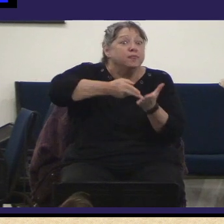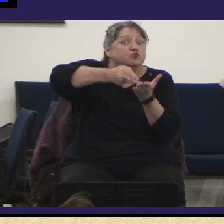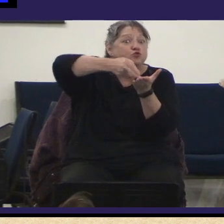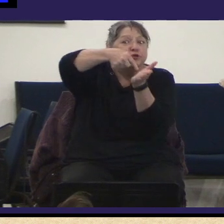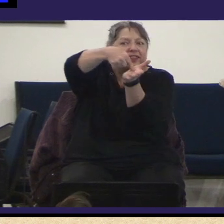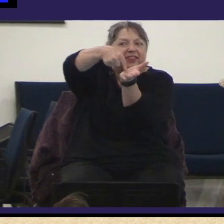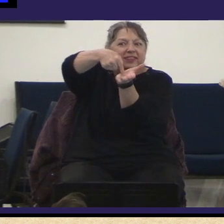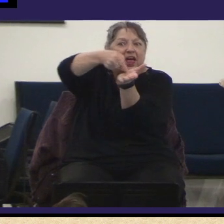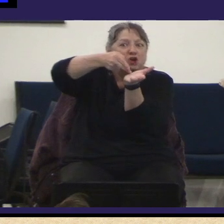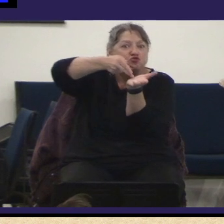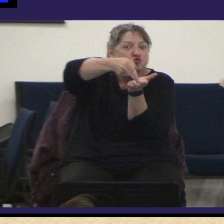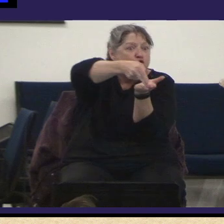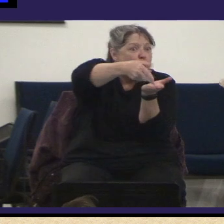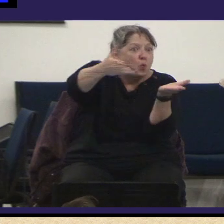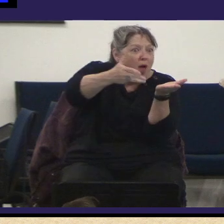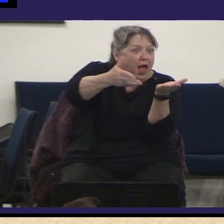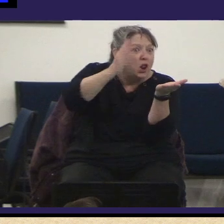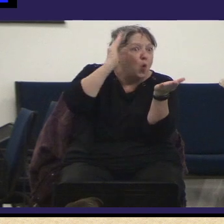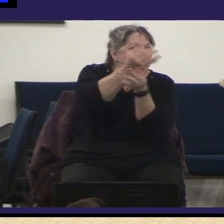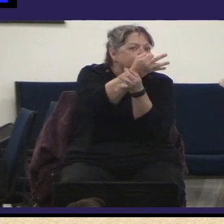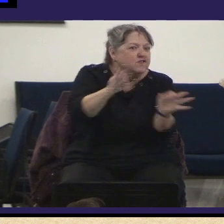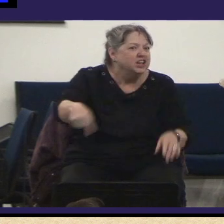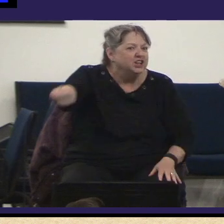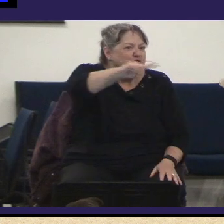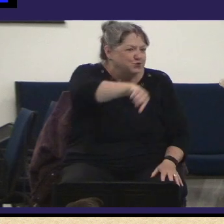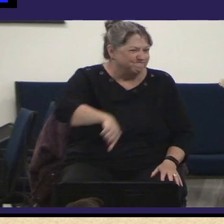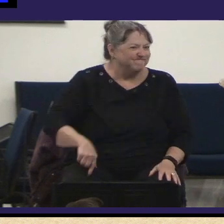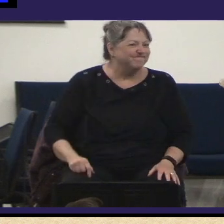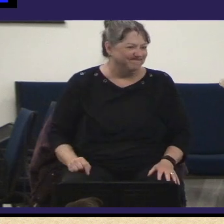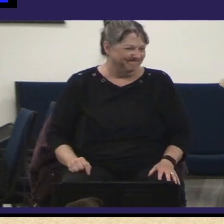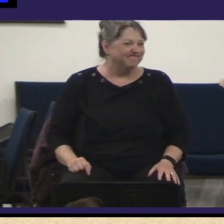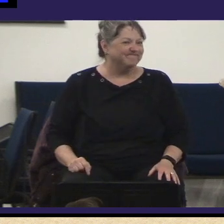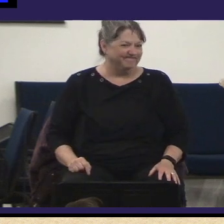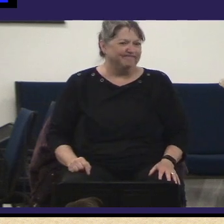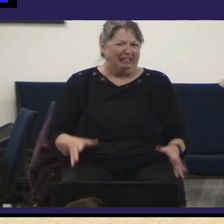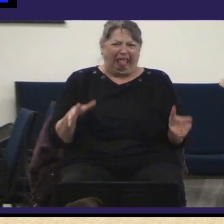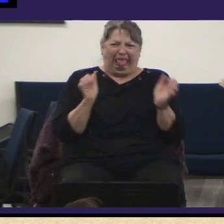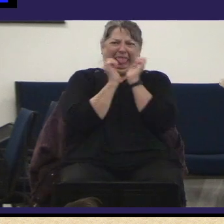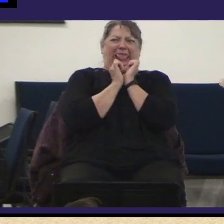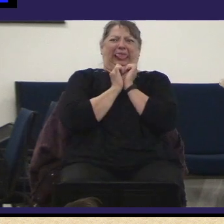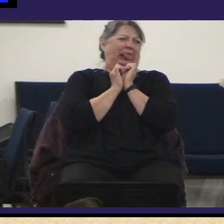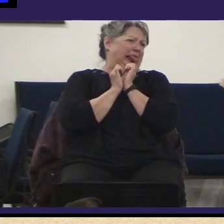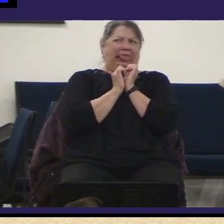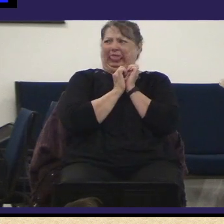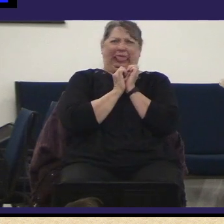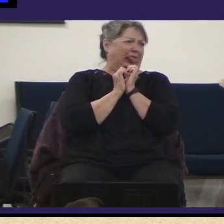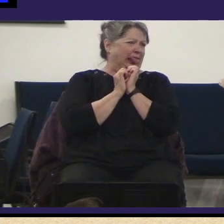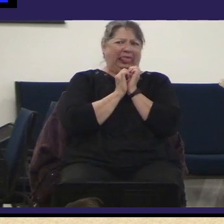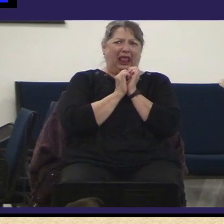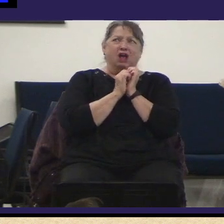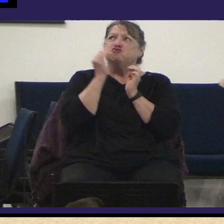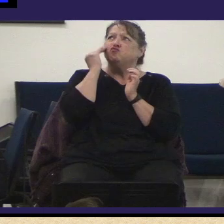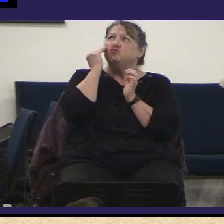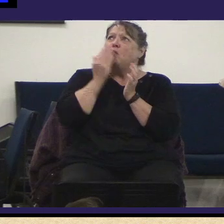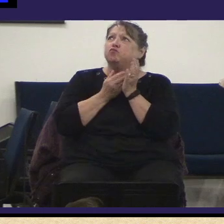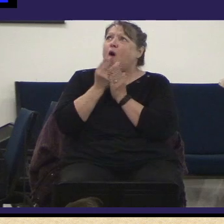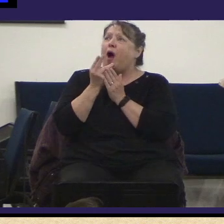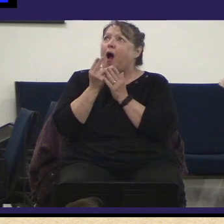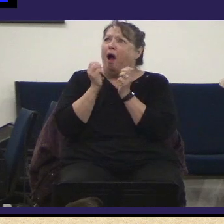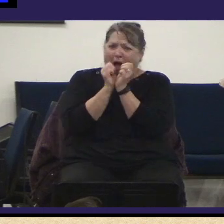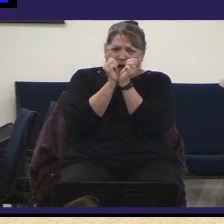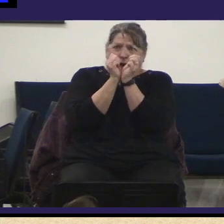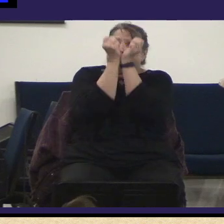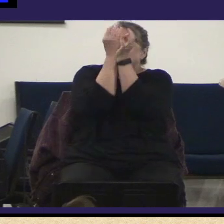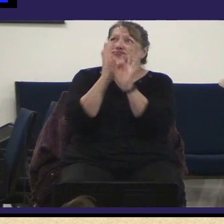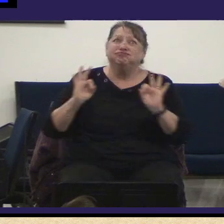truth and the will set you. Jesus says that. He says you will know the truth. That is, you will have